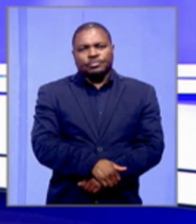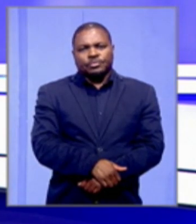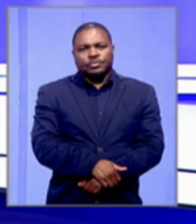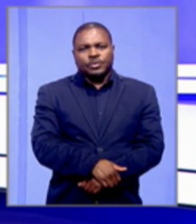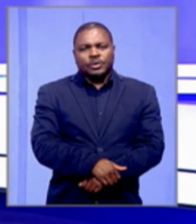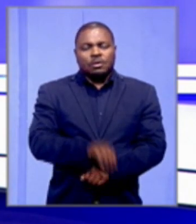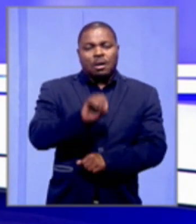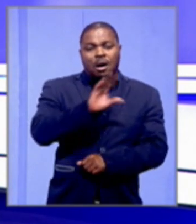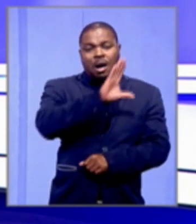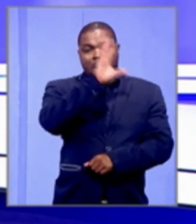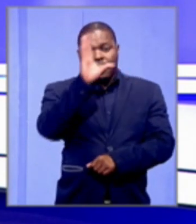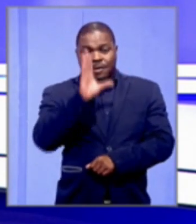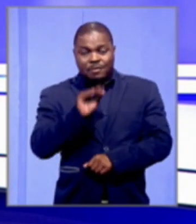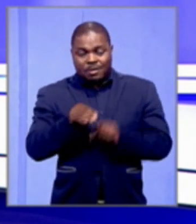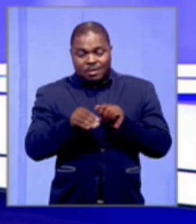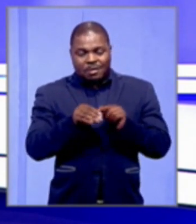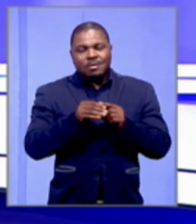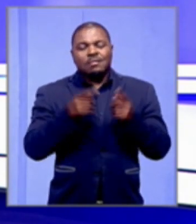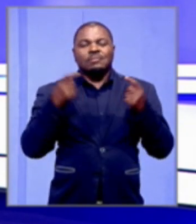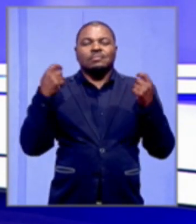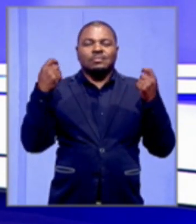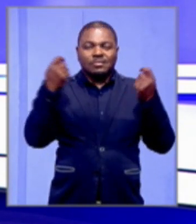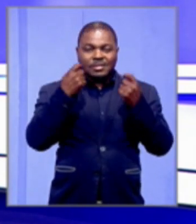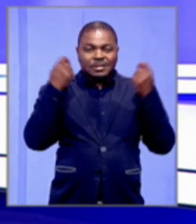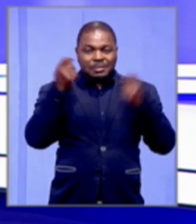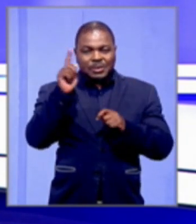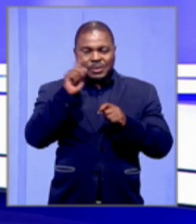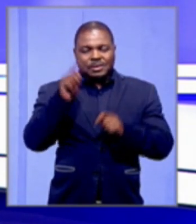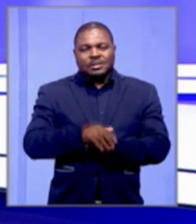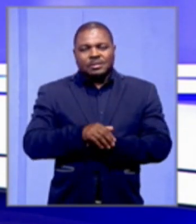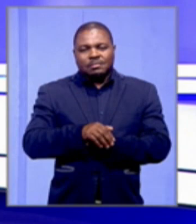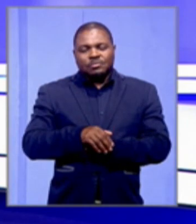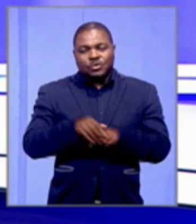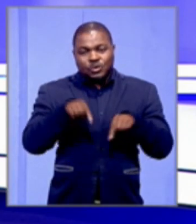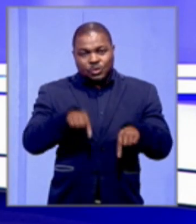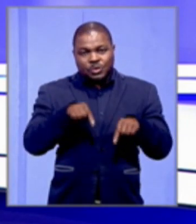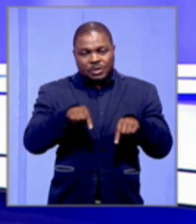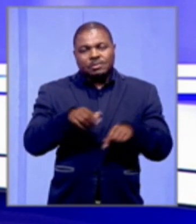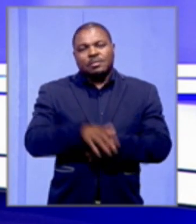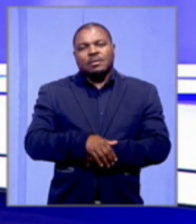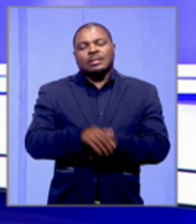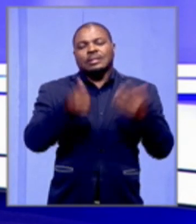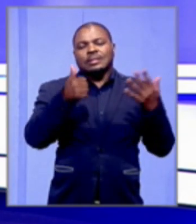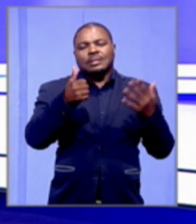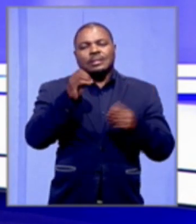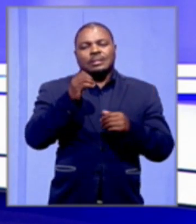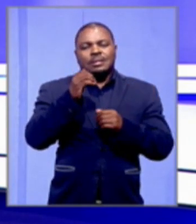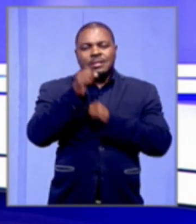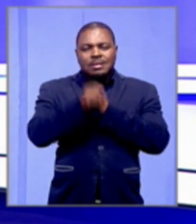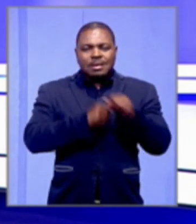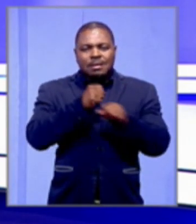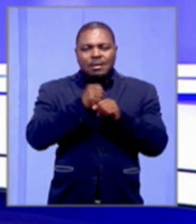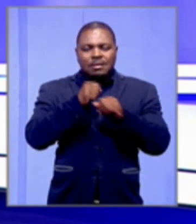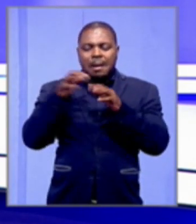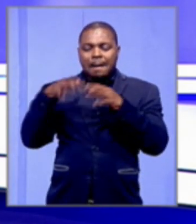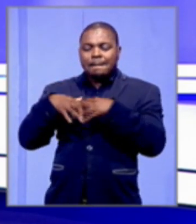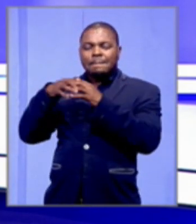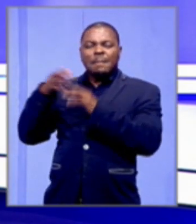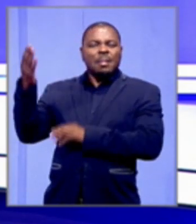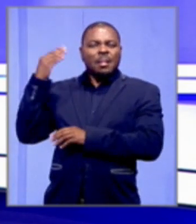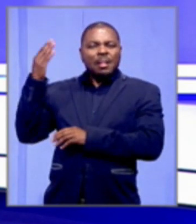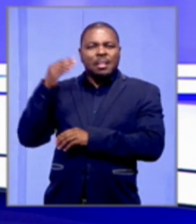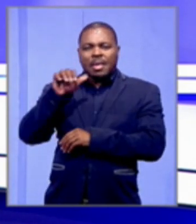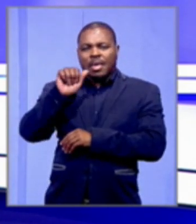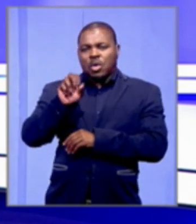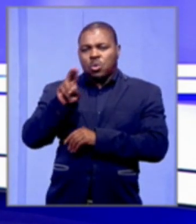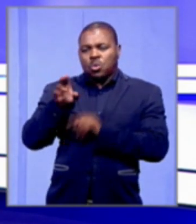Ke continent ya Afrika e le gare ke te ka letsatsi le la sa go potso sa ngwaga wa mosometshela wa go theoga African Union. Batho